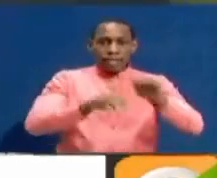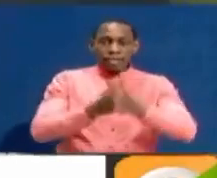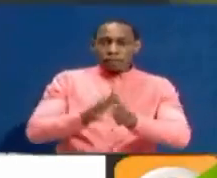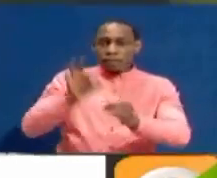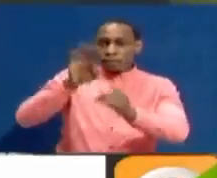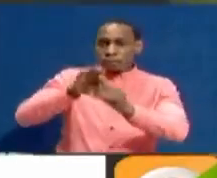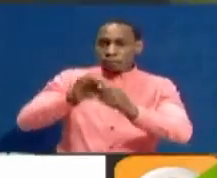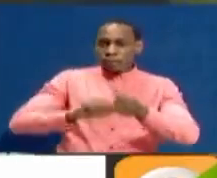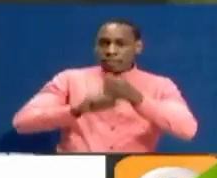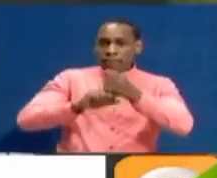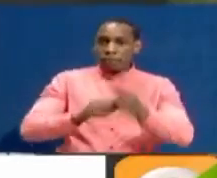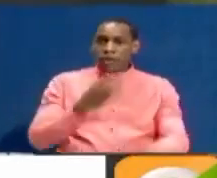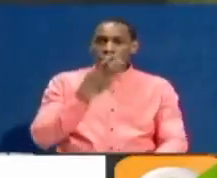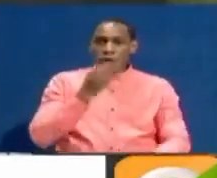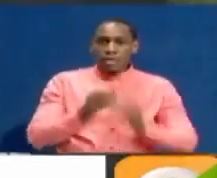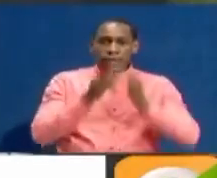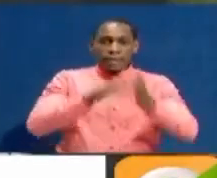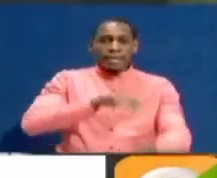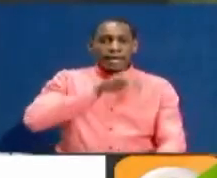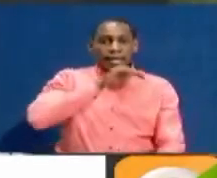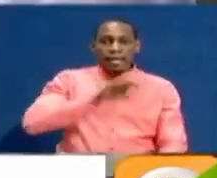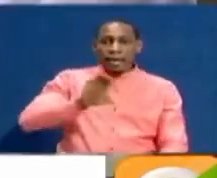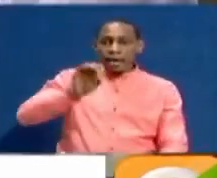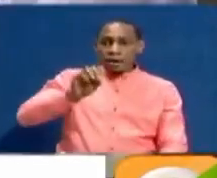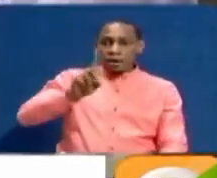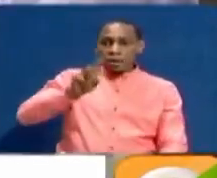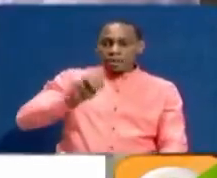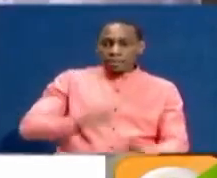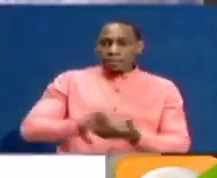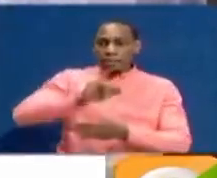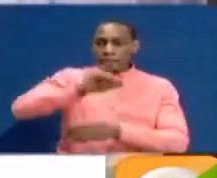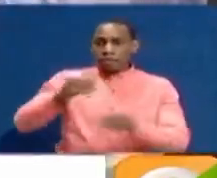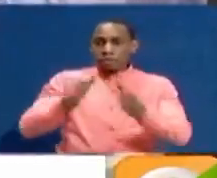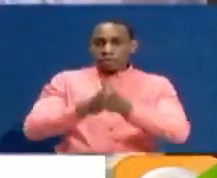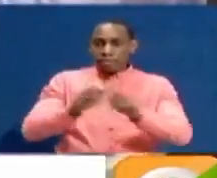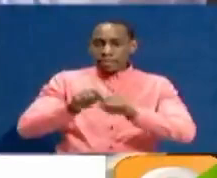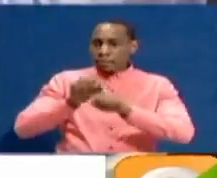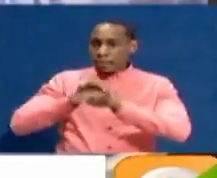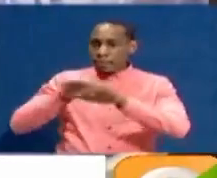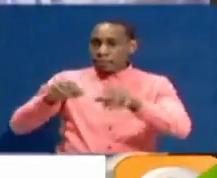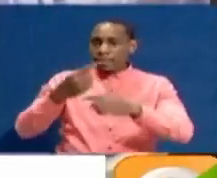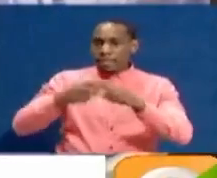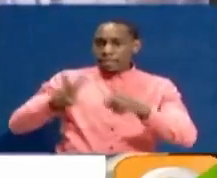voted in favor of ODM leader Raila Odinga's ODM, with Jubilee making inroads in the